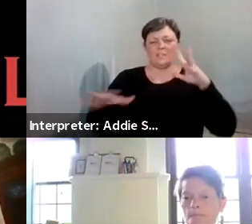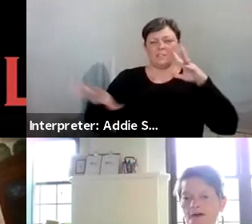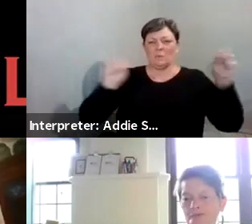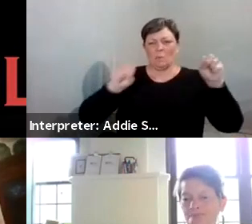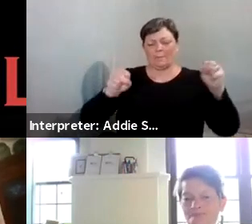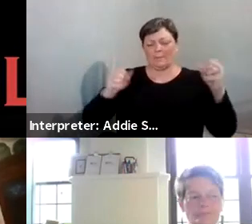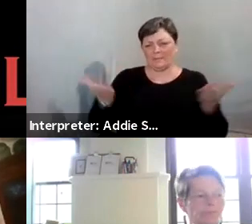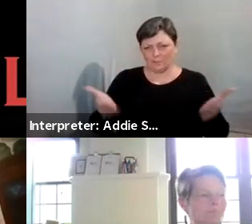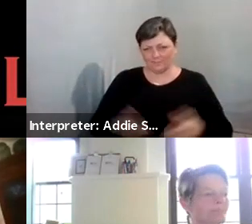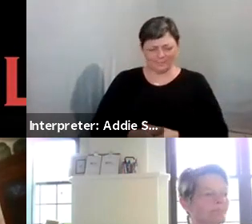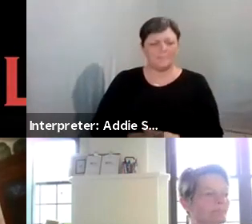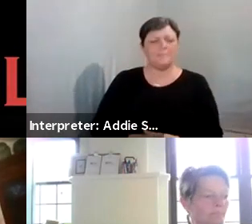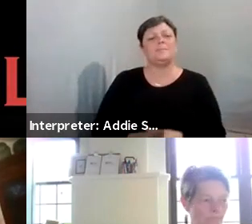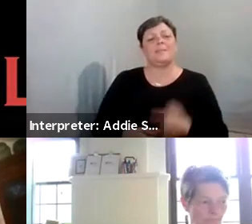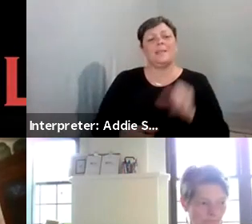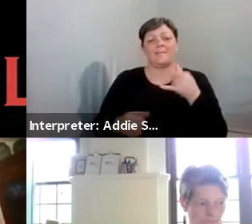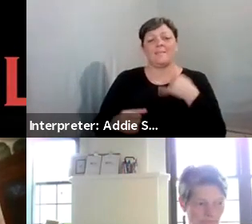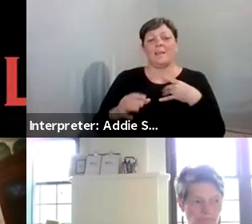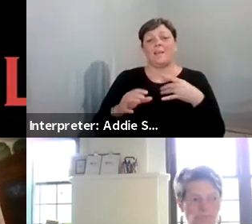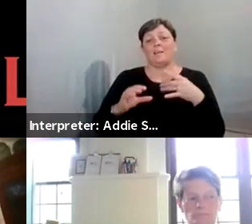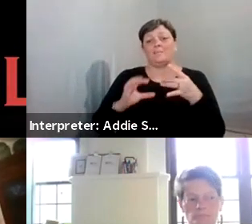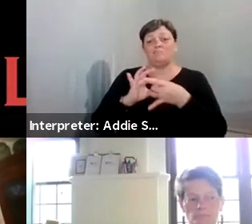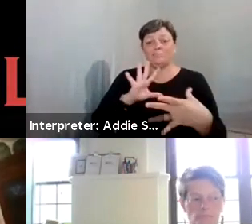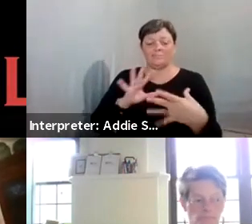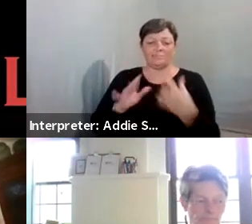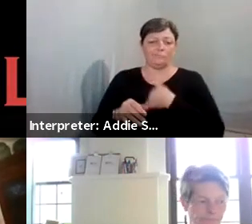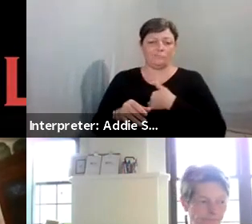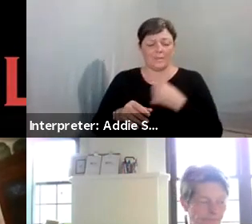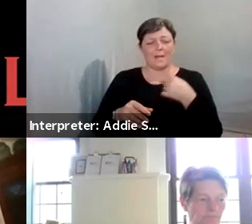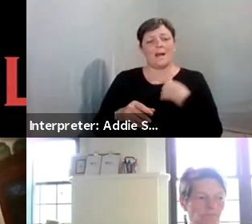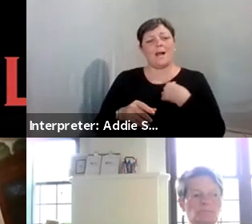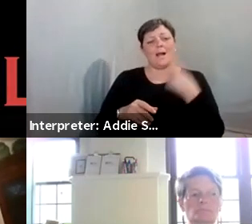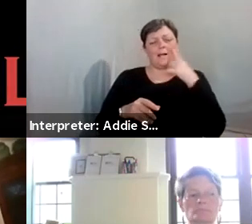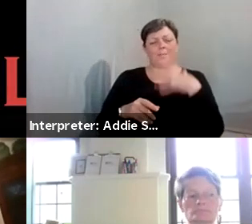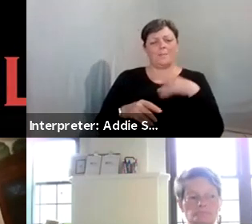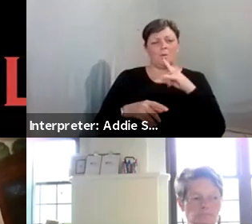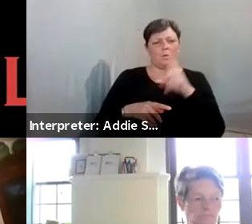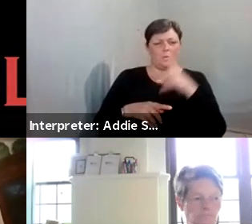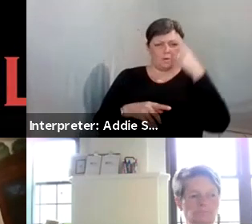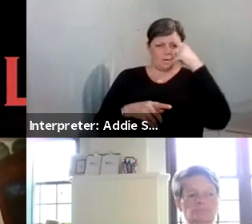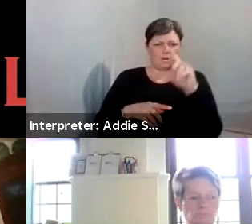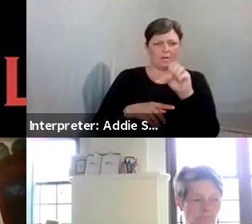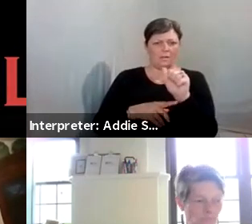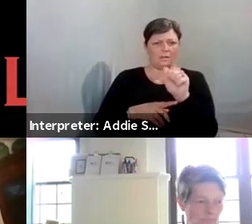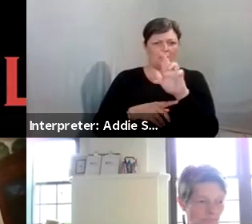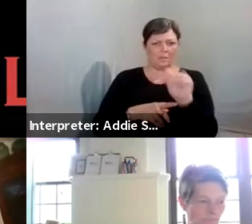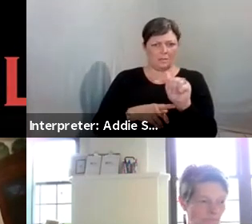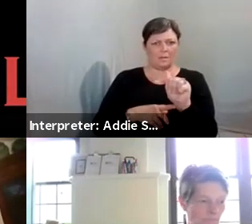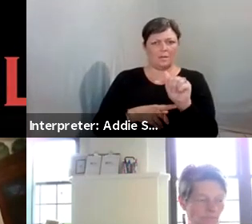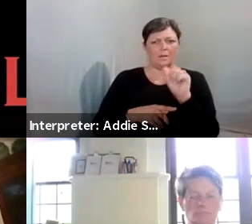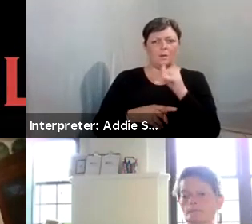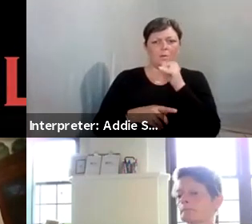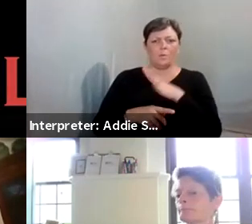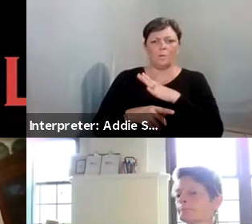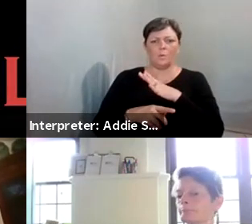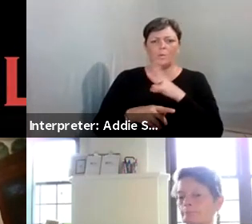here. So if I lose y'all, I apologize. I think my question was for Sarah, the lady that spoke